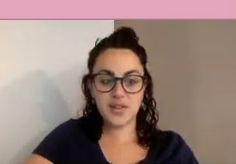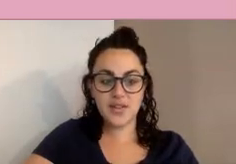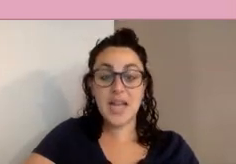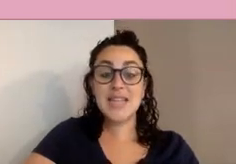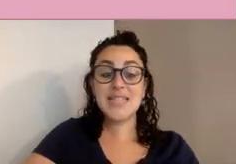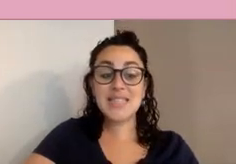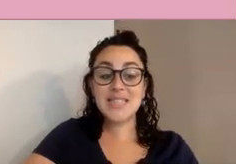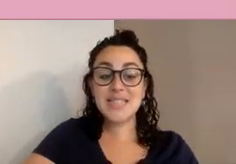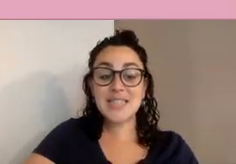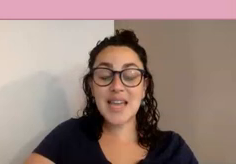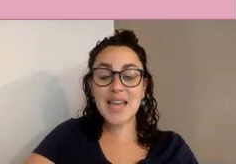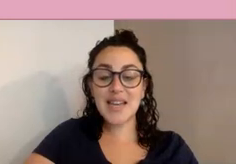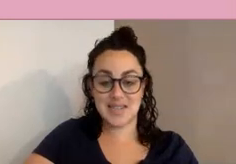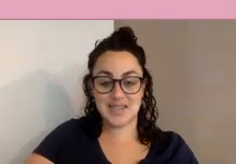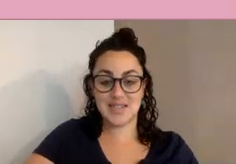of